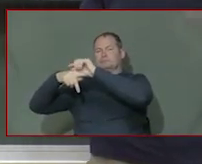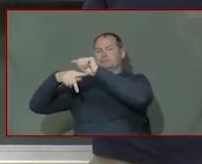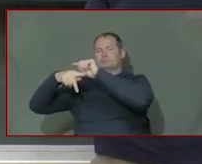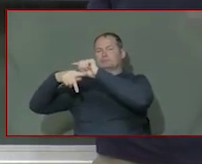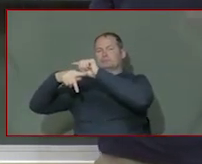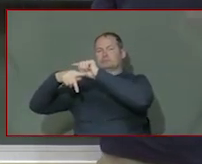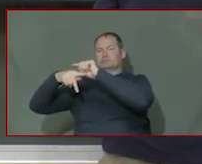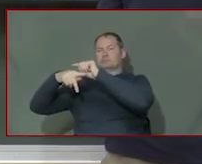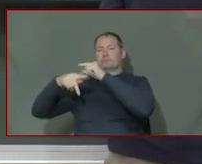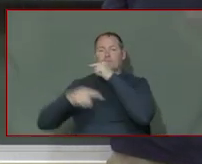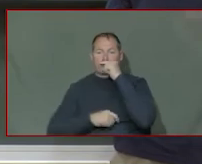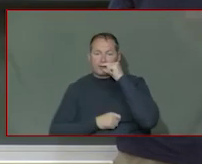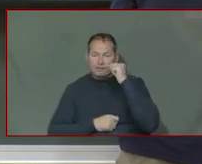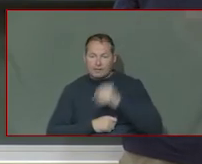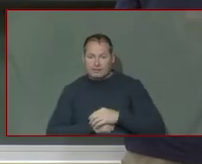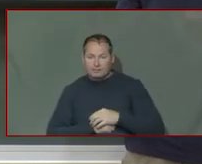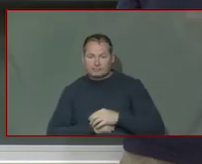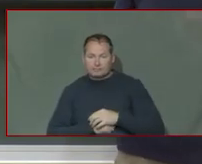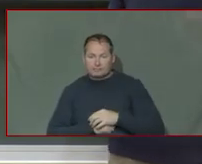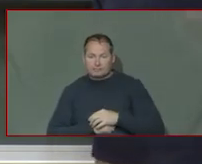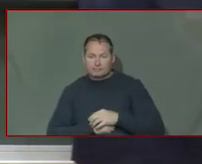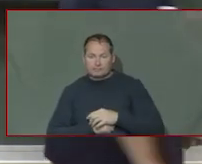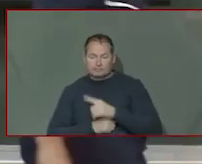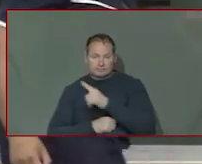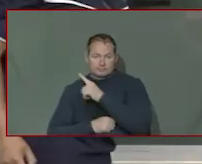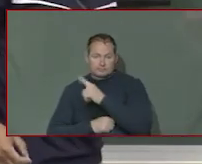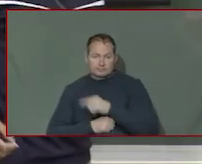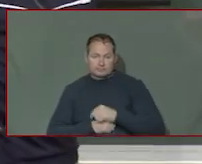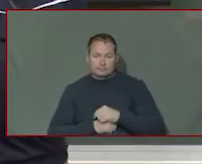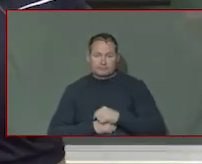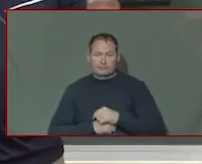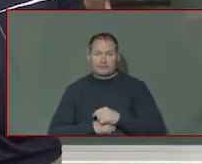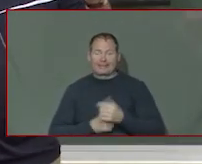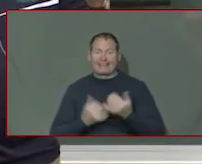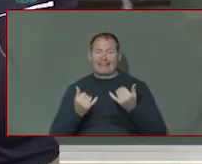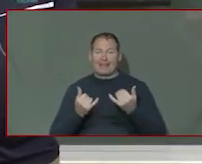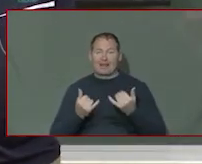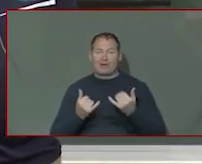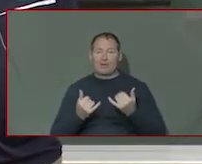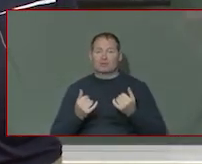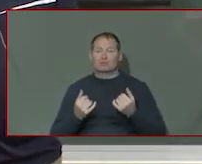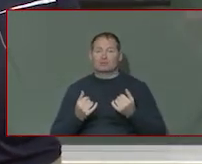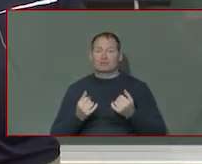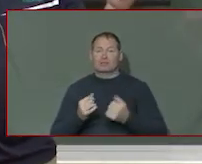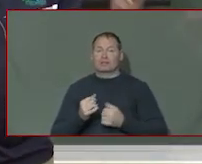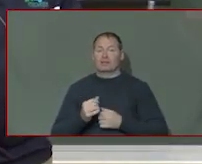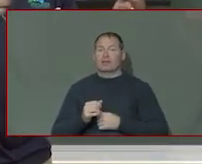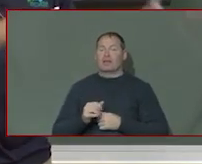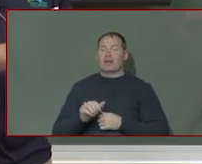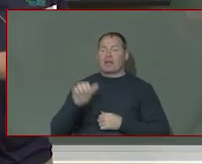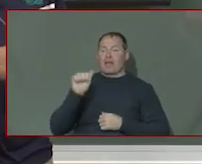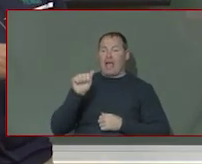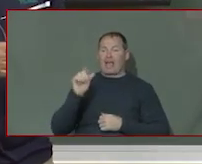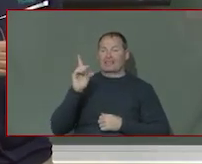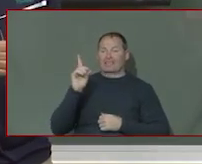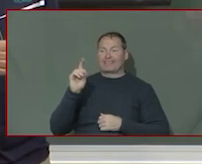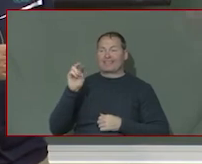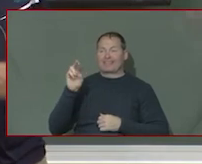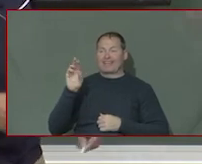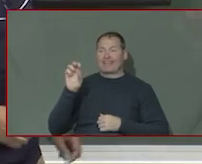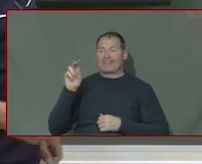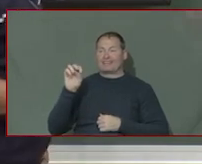adrenal gland. That's the one that releases adrenaline that makes you so strong when you're in a fight or flight